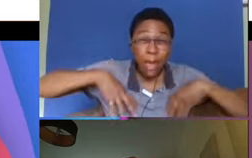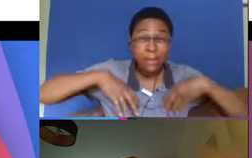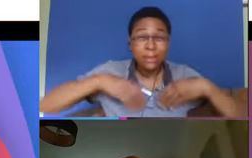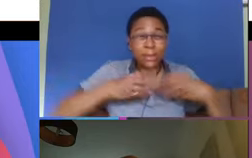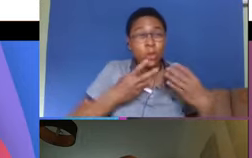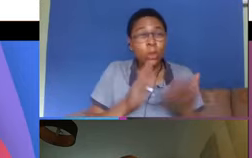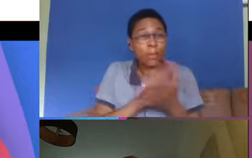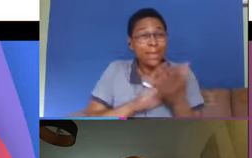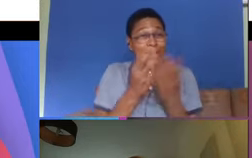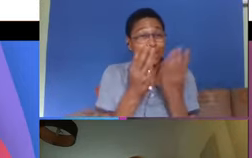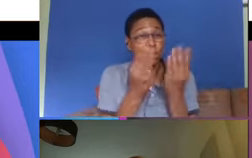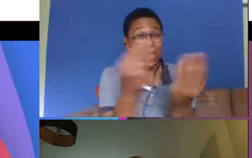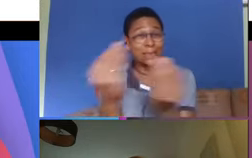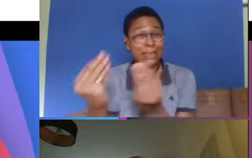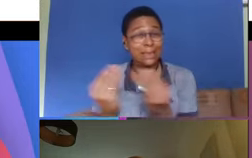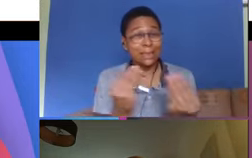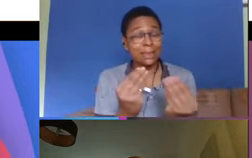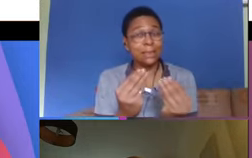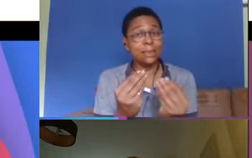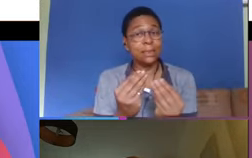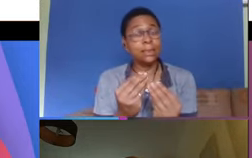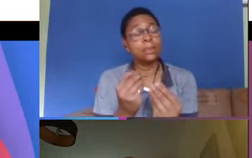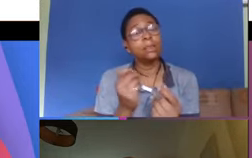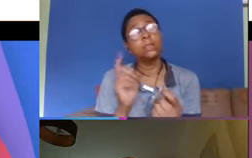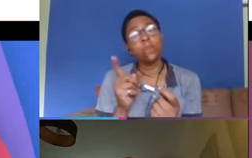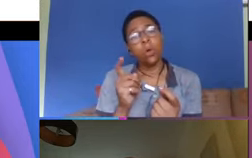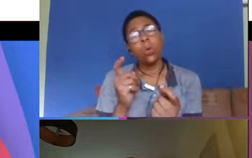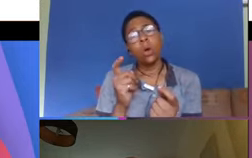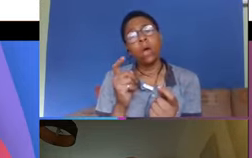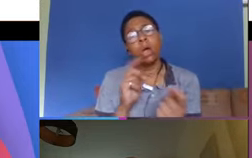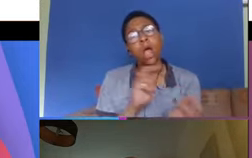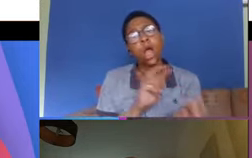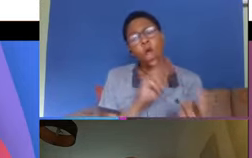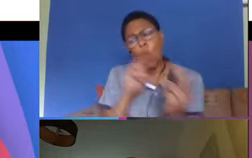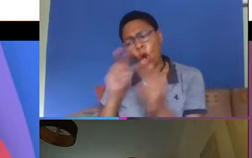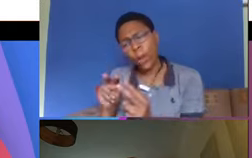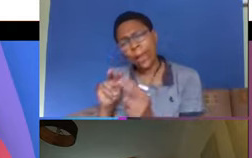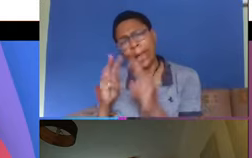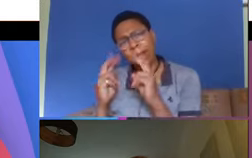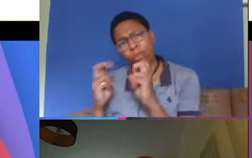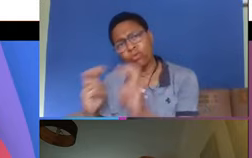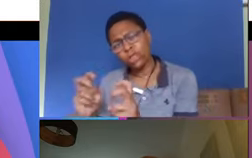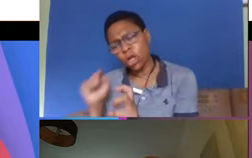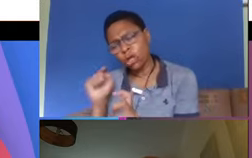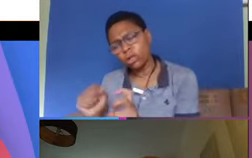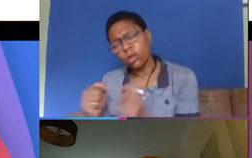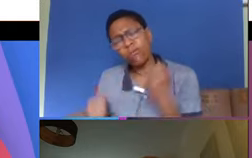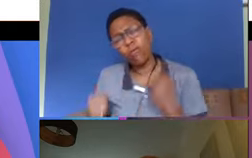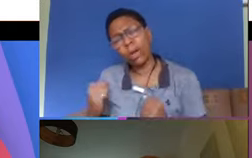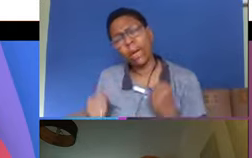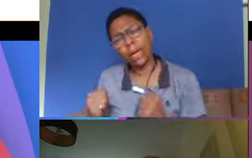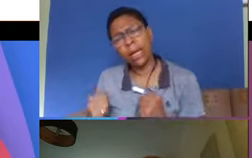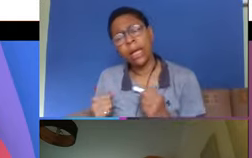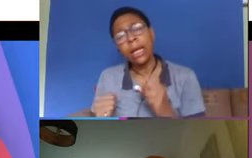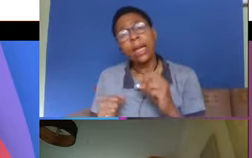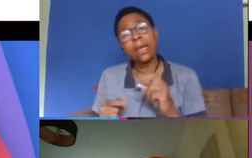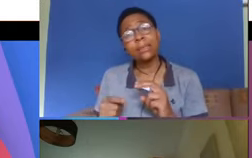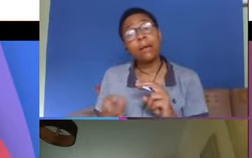the research above on the running, it noted that it took a droplet about 5 seconds from breath to land on the